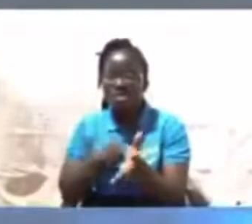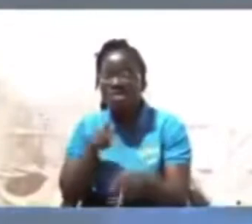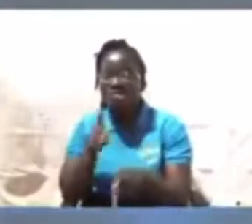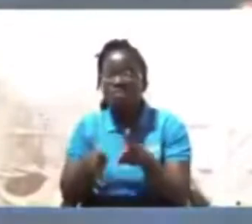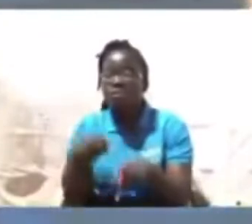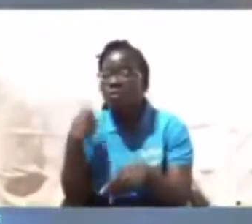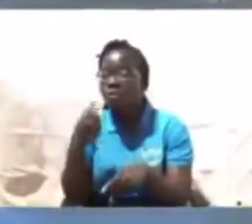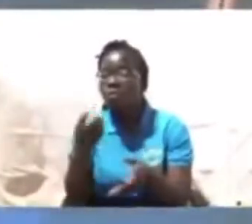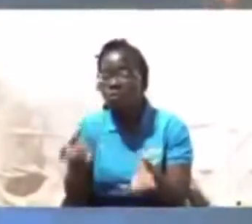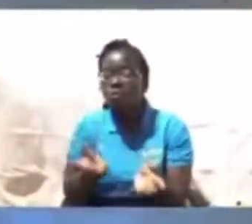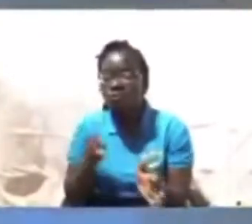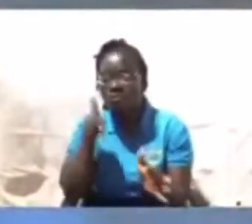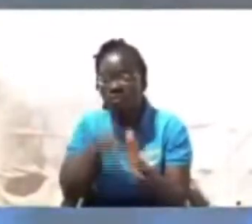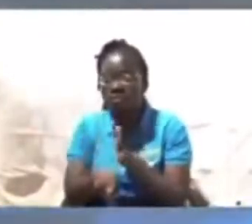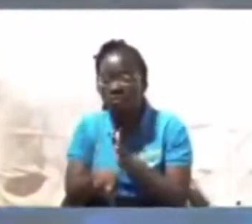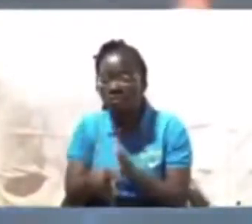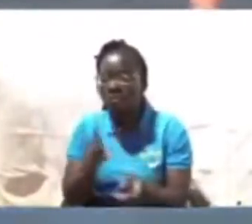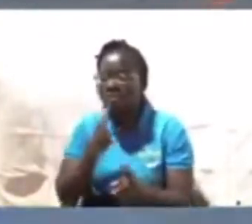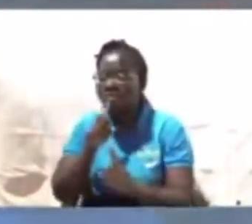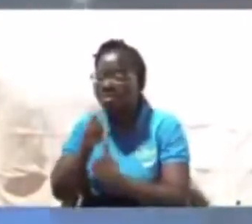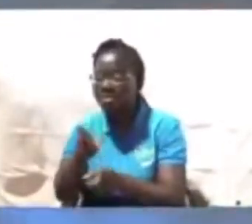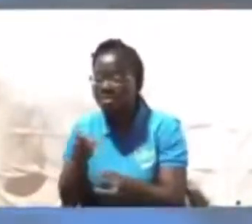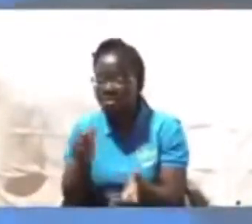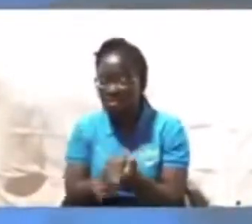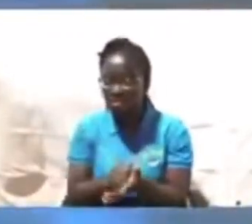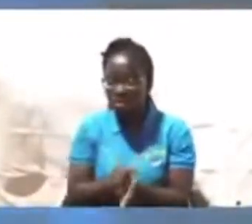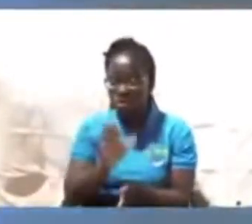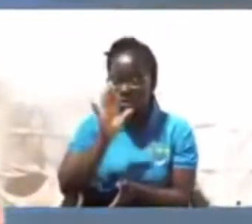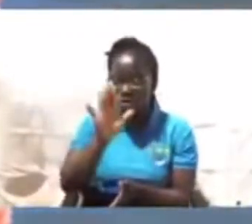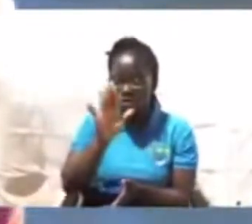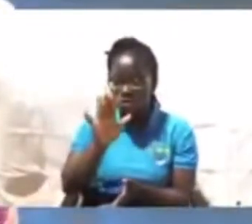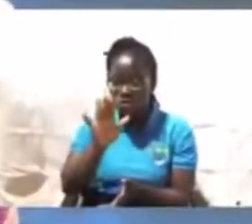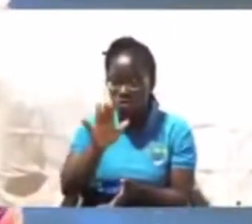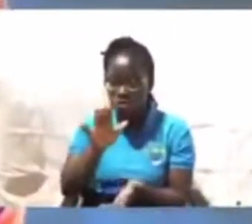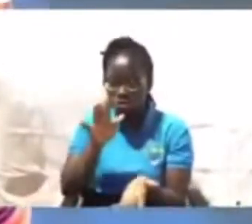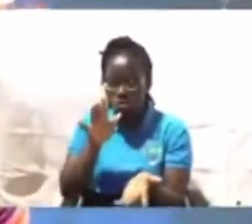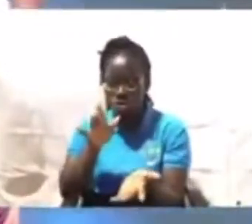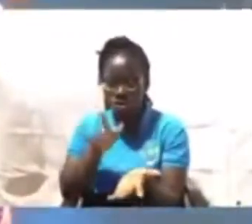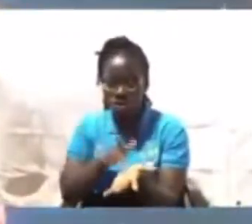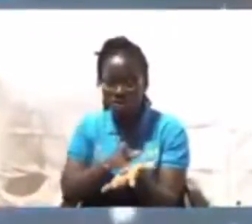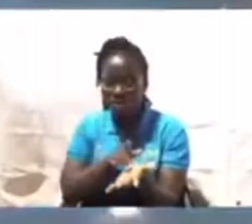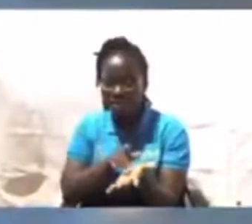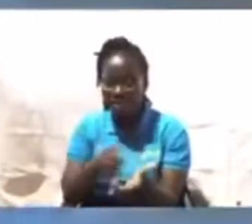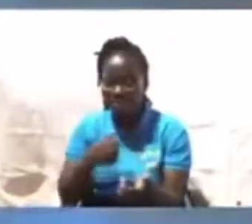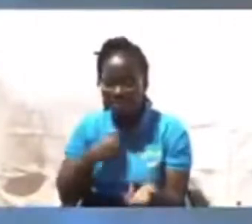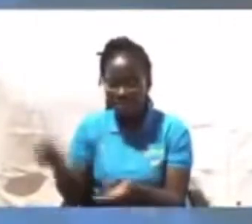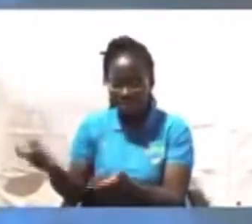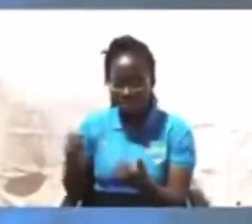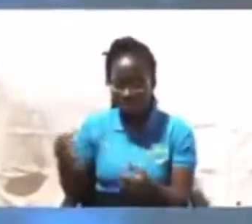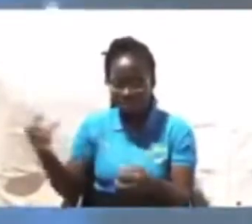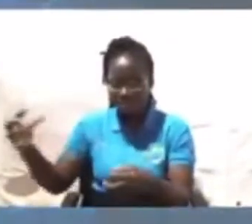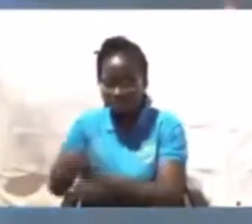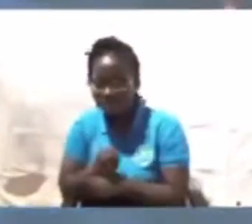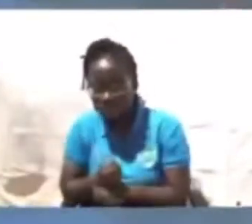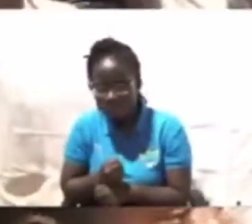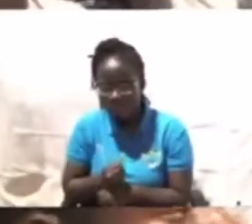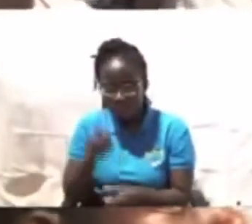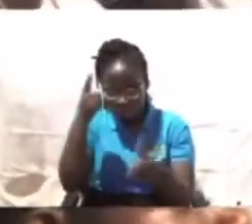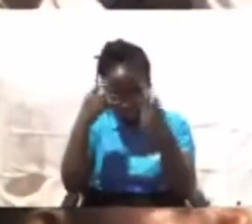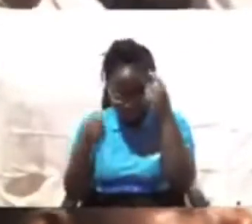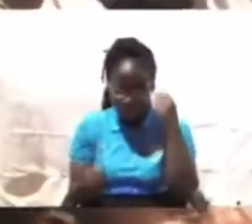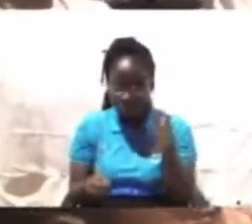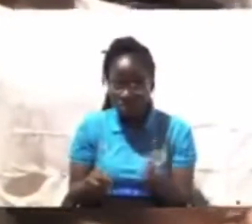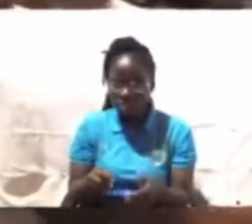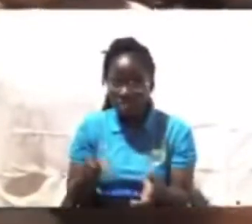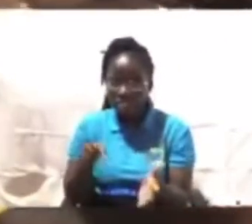dibone no abusiam no tam na asun se ade we ebe stop nti mi baba ji hallelujah